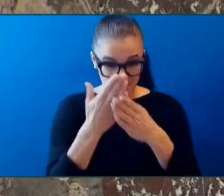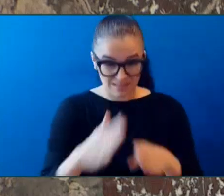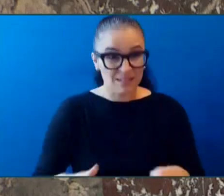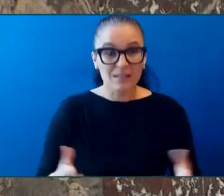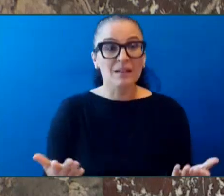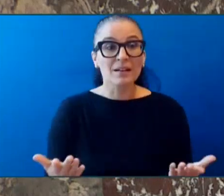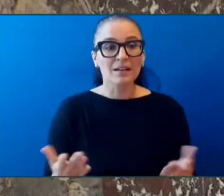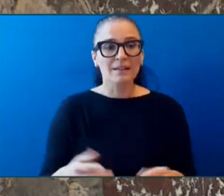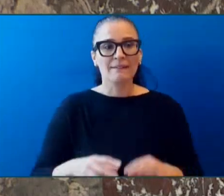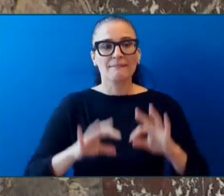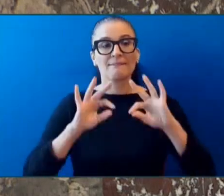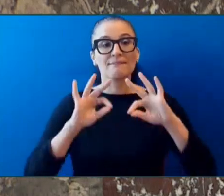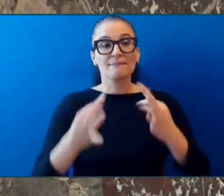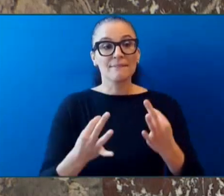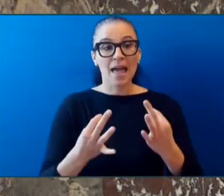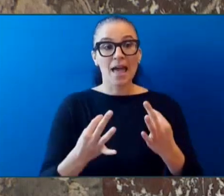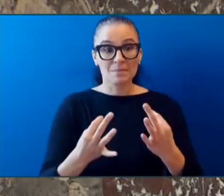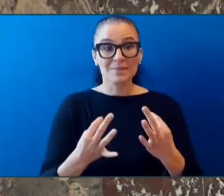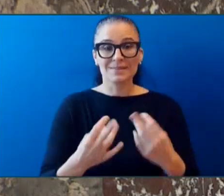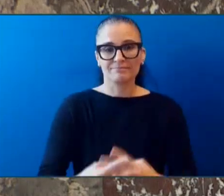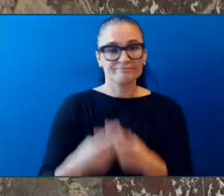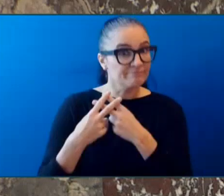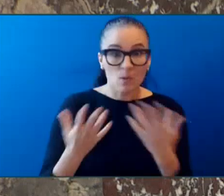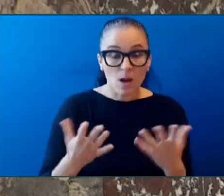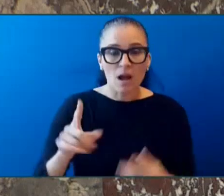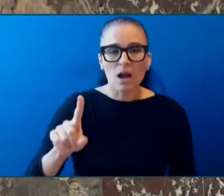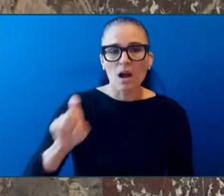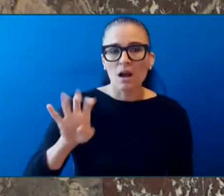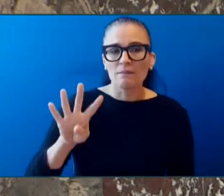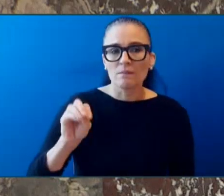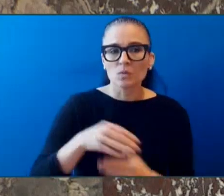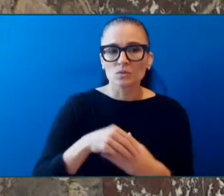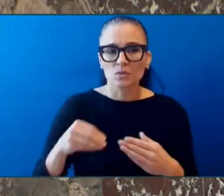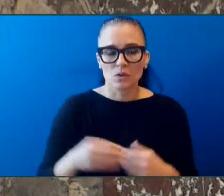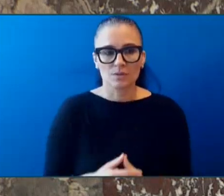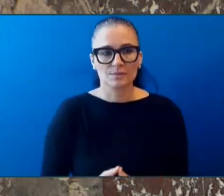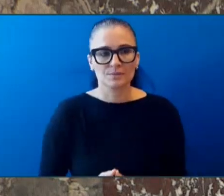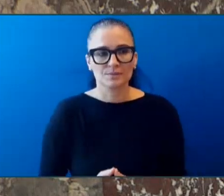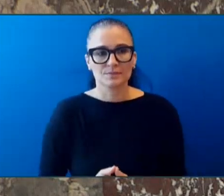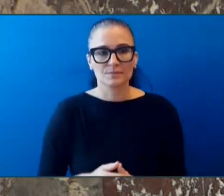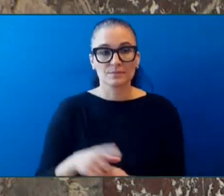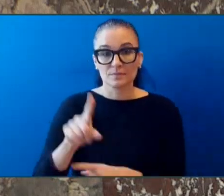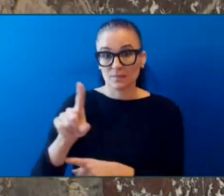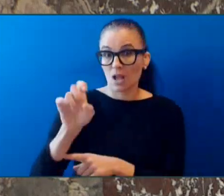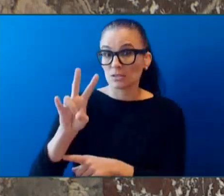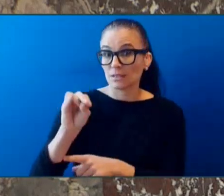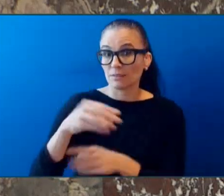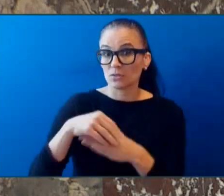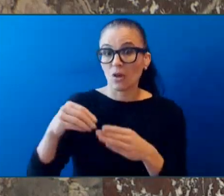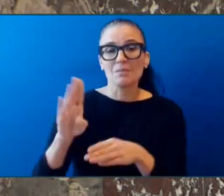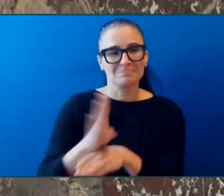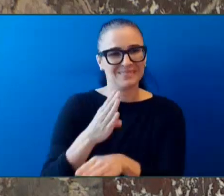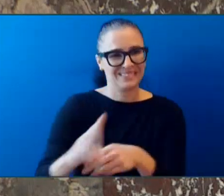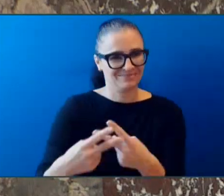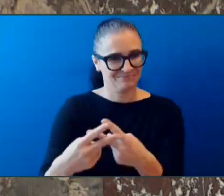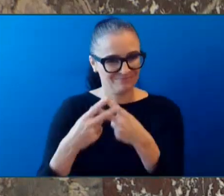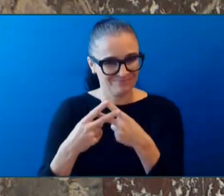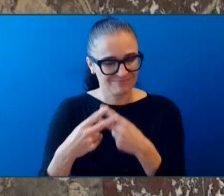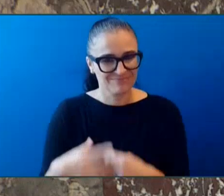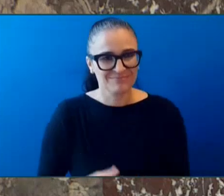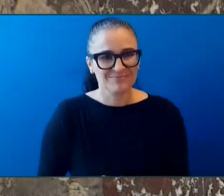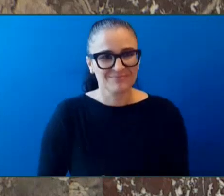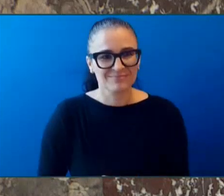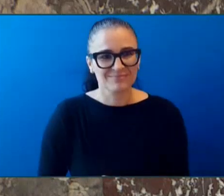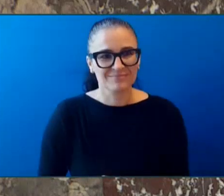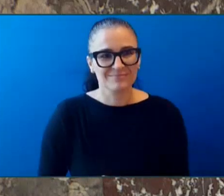$1,070 for average businesses, and $526,000 for average industrial customers. That's our record on